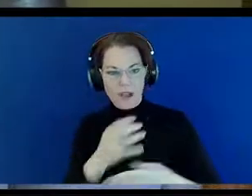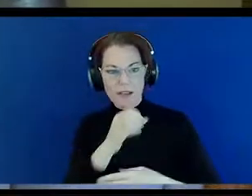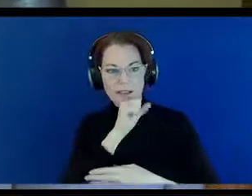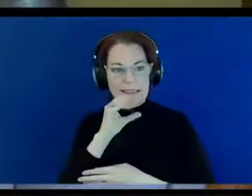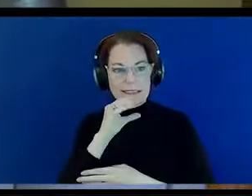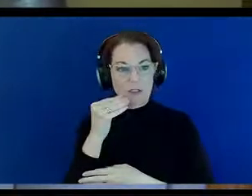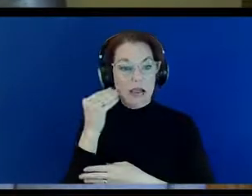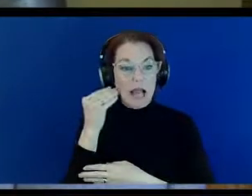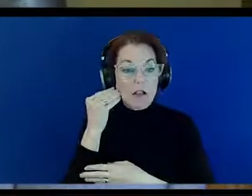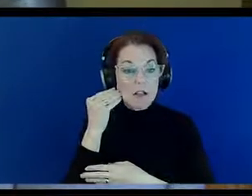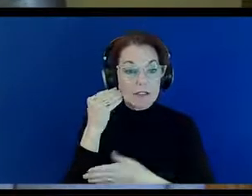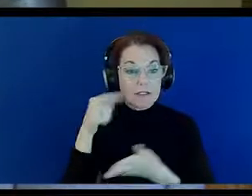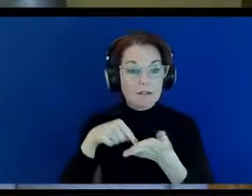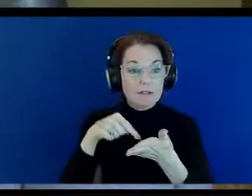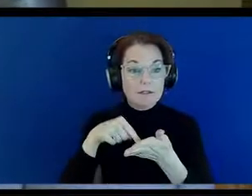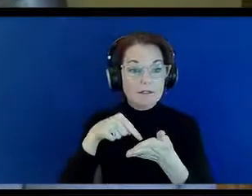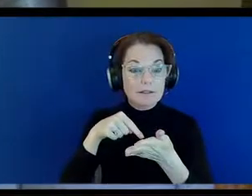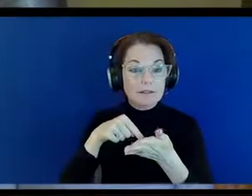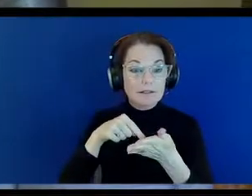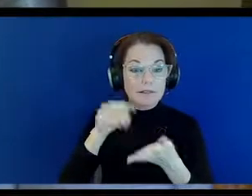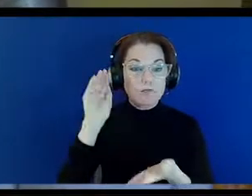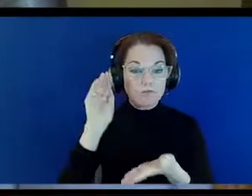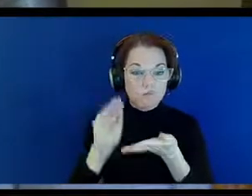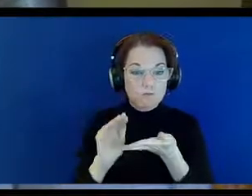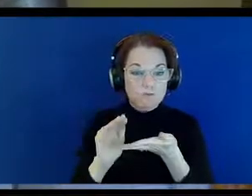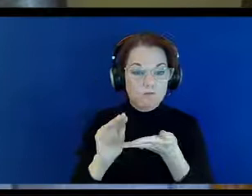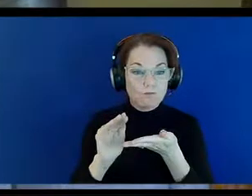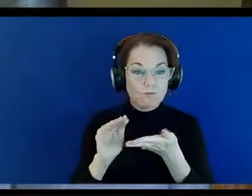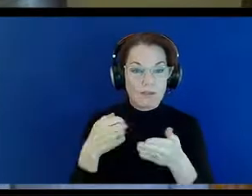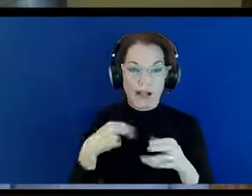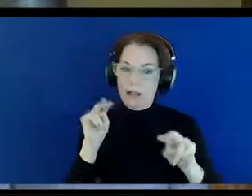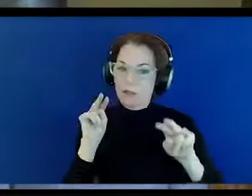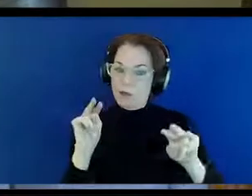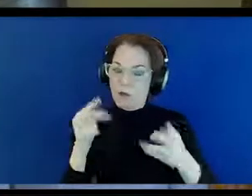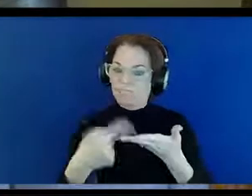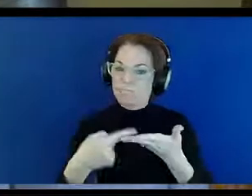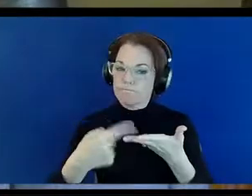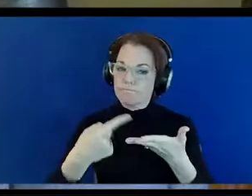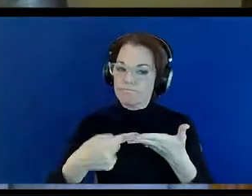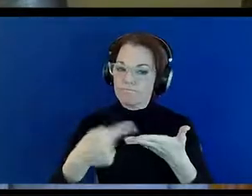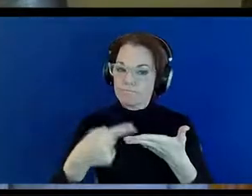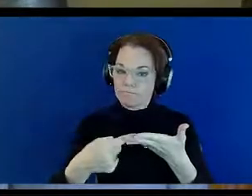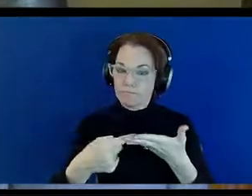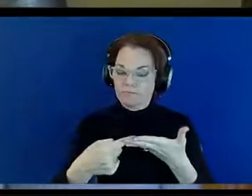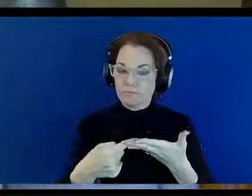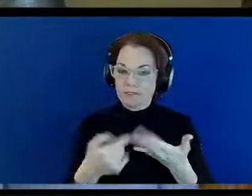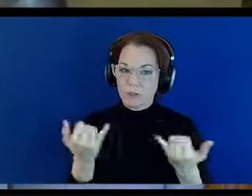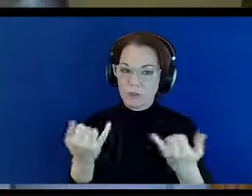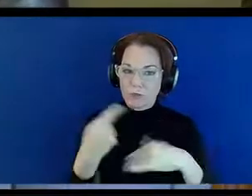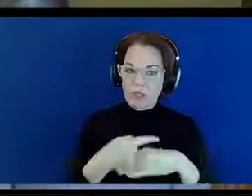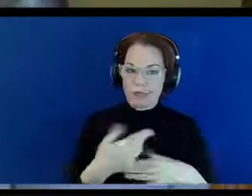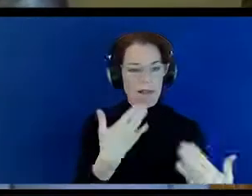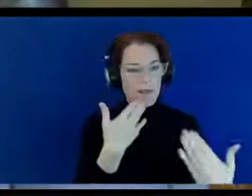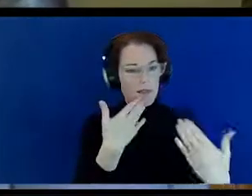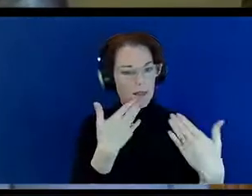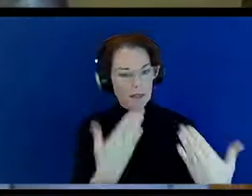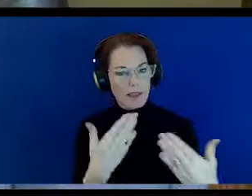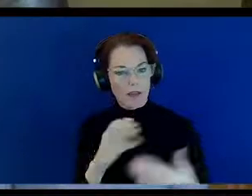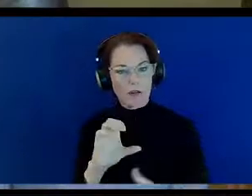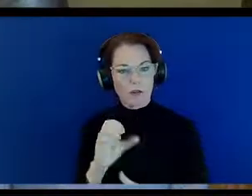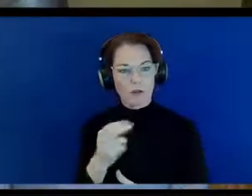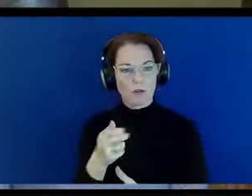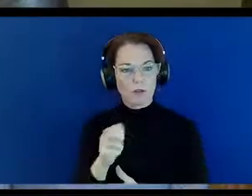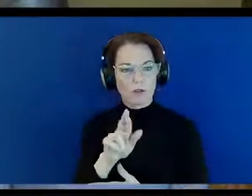housing at a lower price point, and something that I look forward to discussing throughout this hearing. Thank you so much, Chairman Casey,